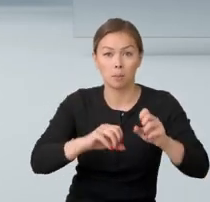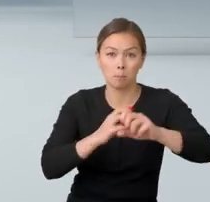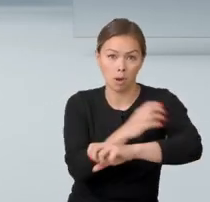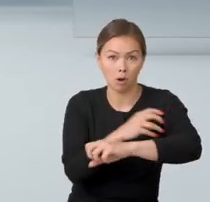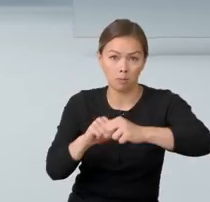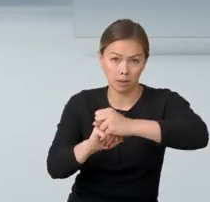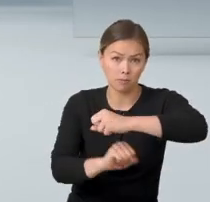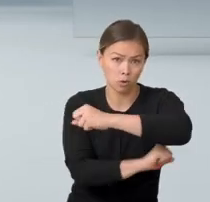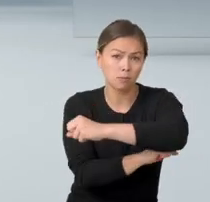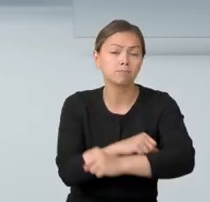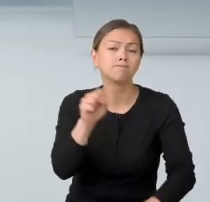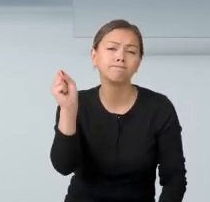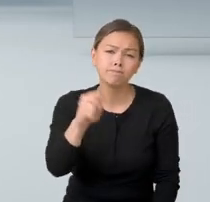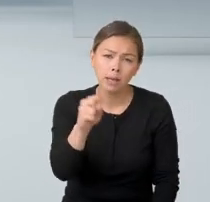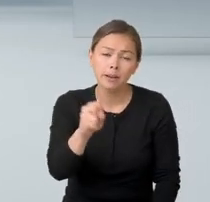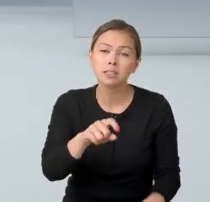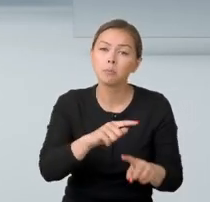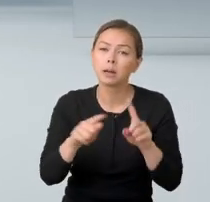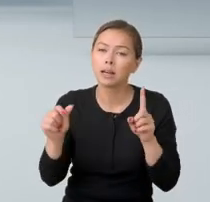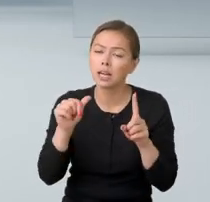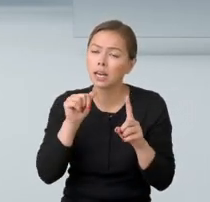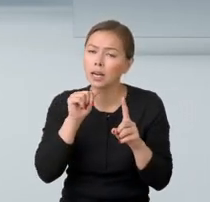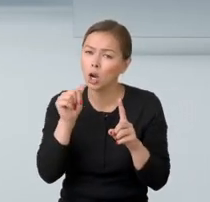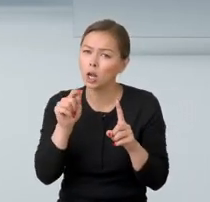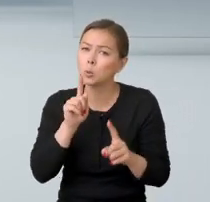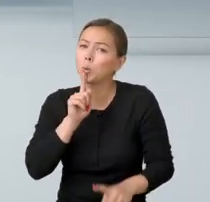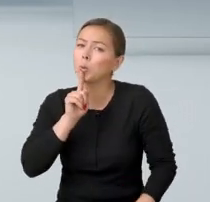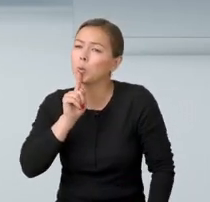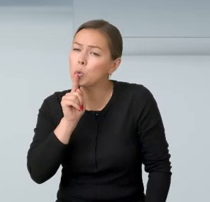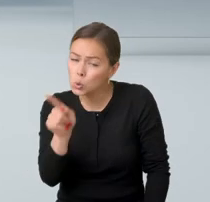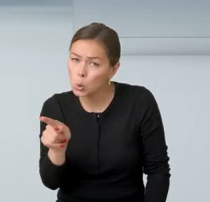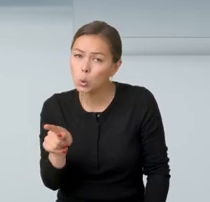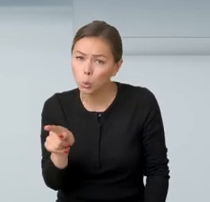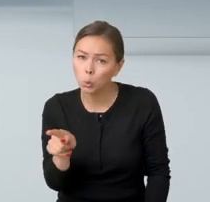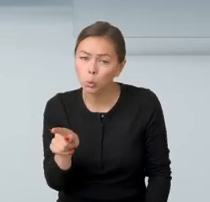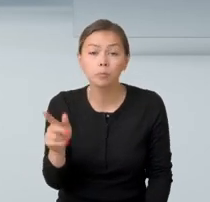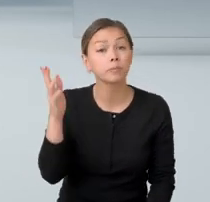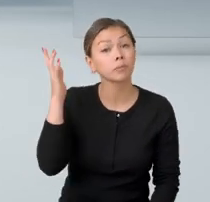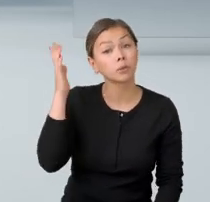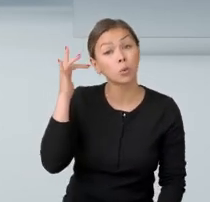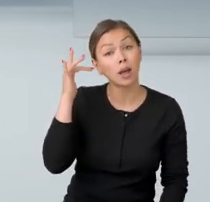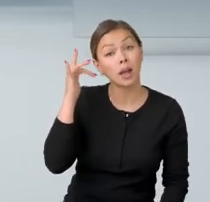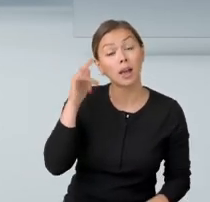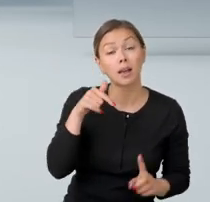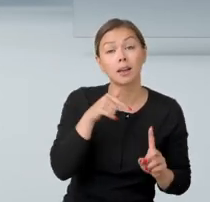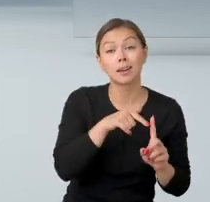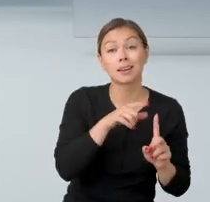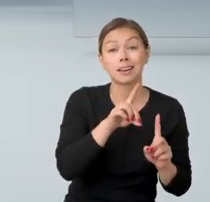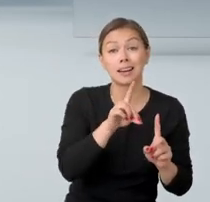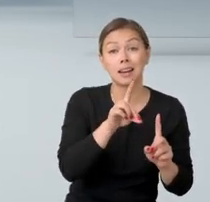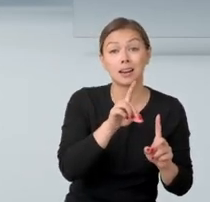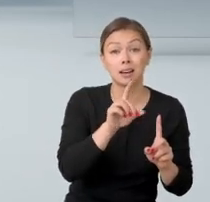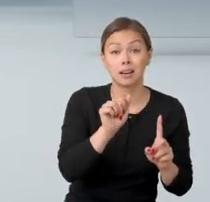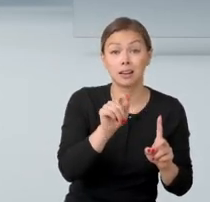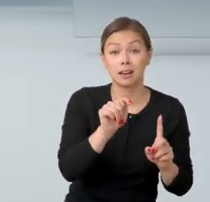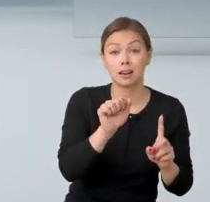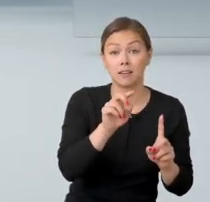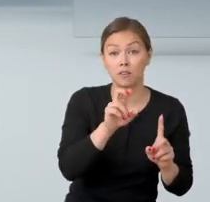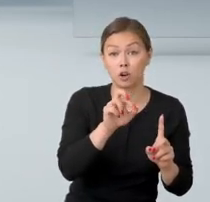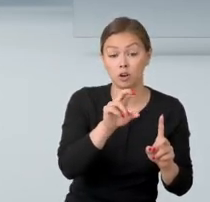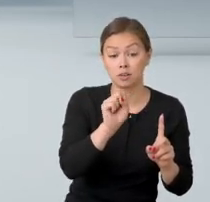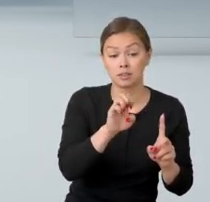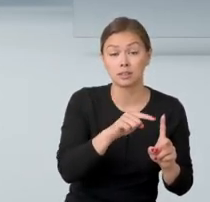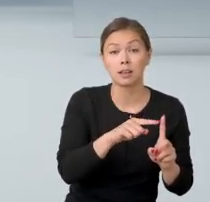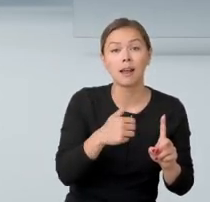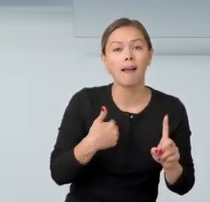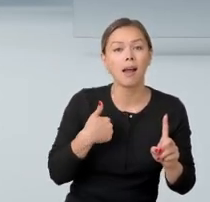database of the per platform that is true but not entirely true that's because dataverse is more than